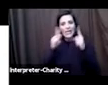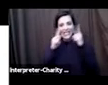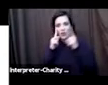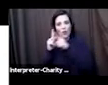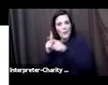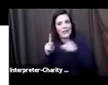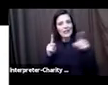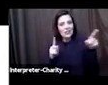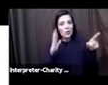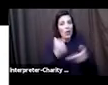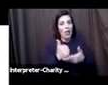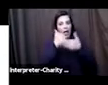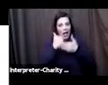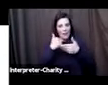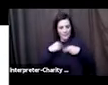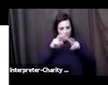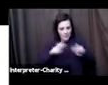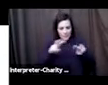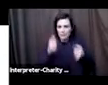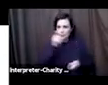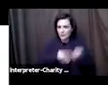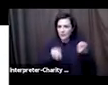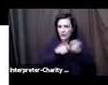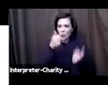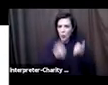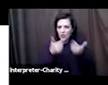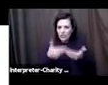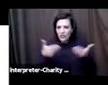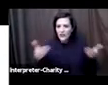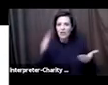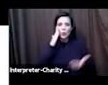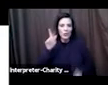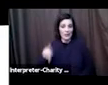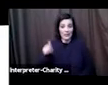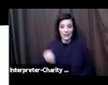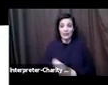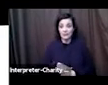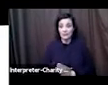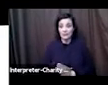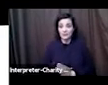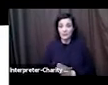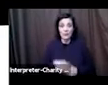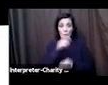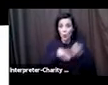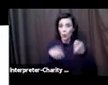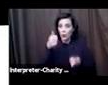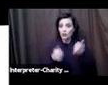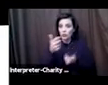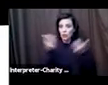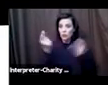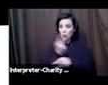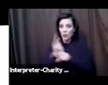down which devices or specifications of a device and features of a device that are going to be appropriate for that